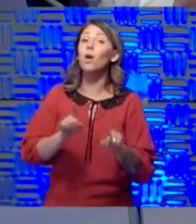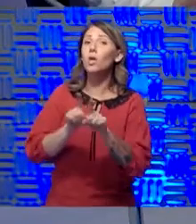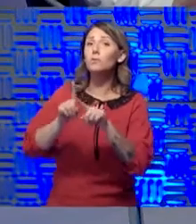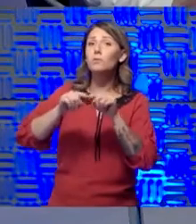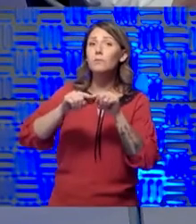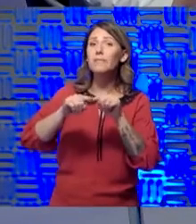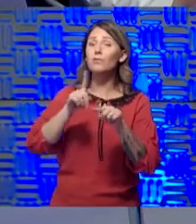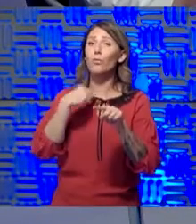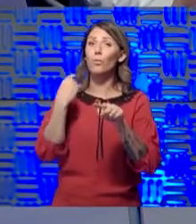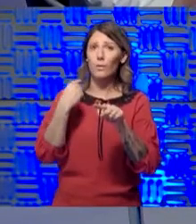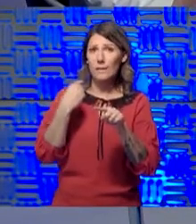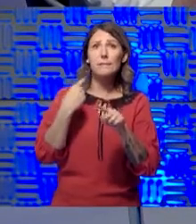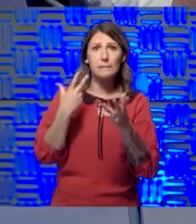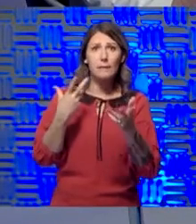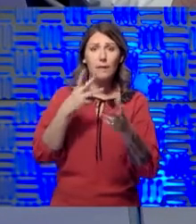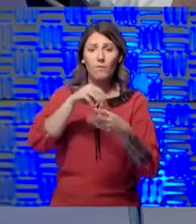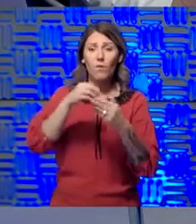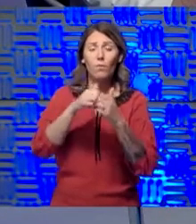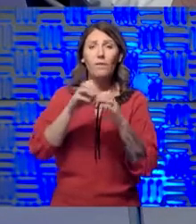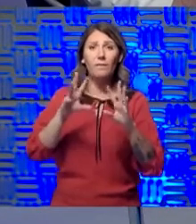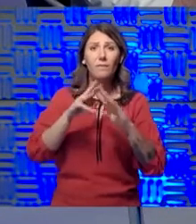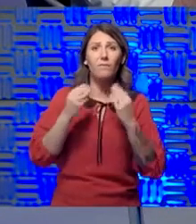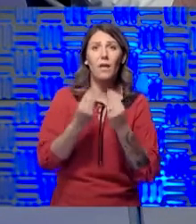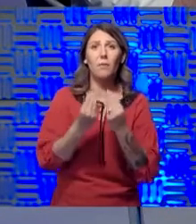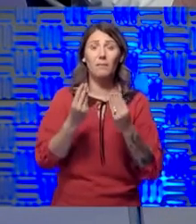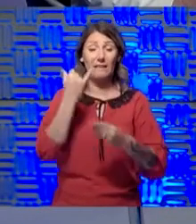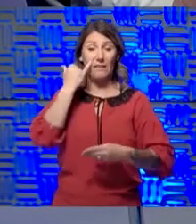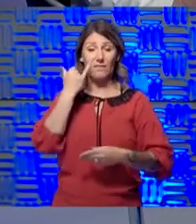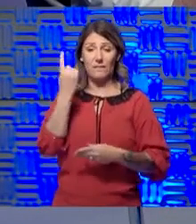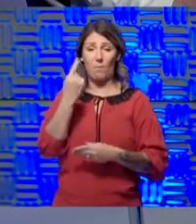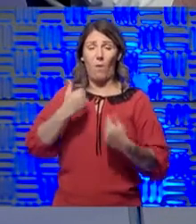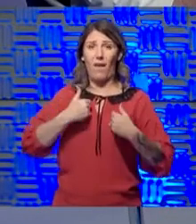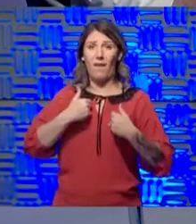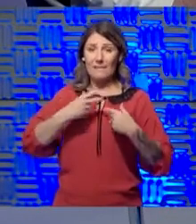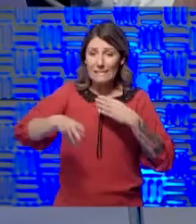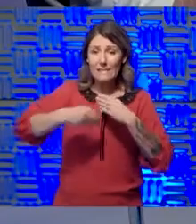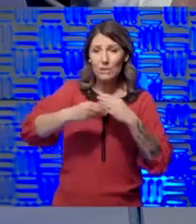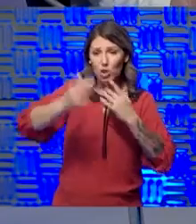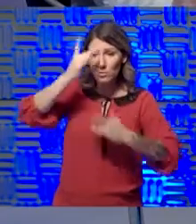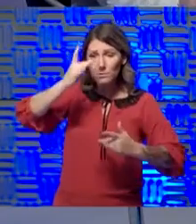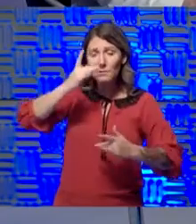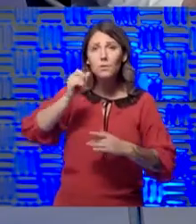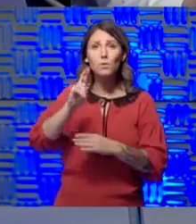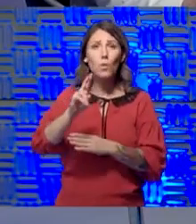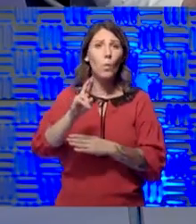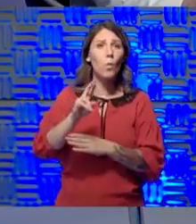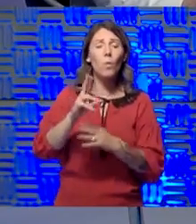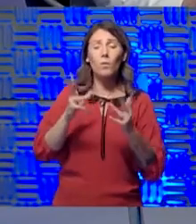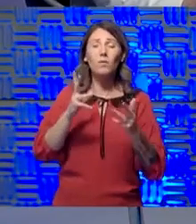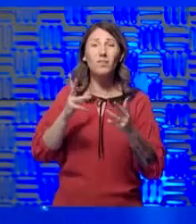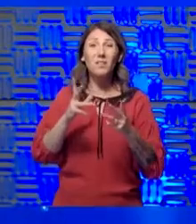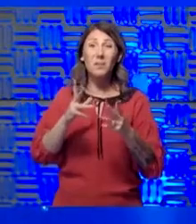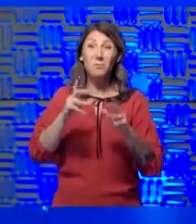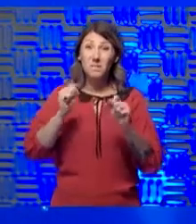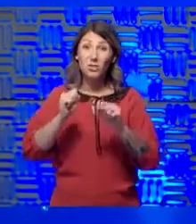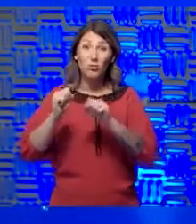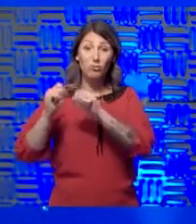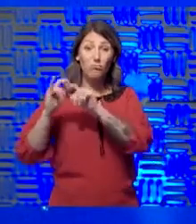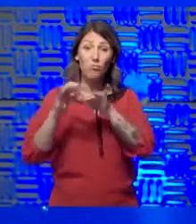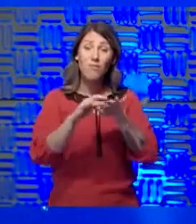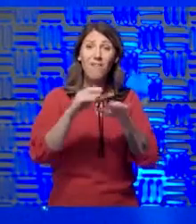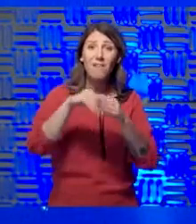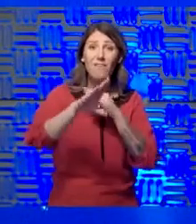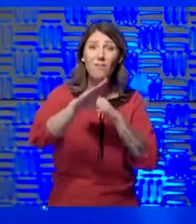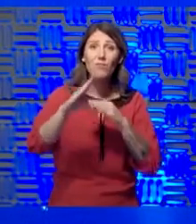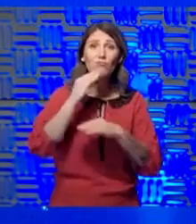of the family and who else has what diseases going on there, because there'll be such a potential to bring things back in. Well, Nate, I think